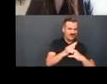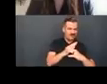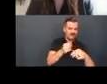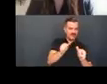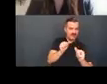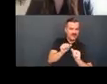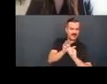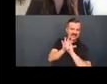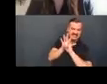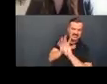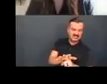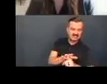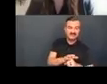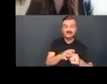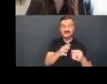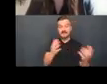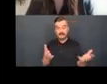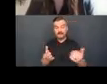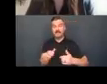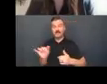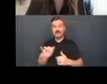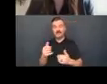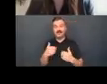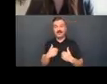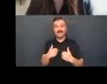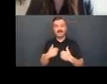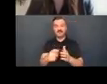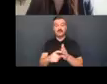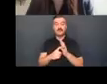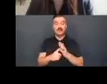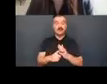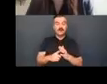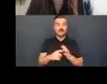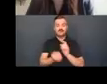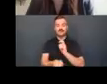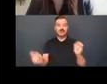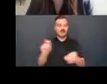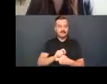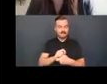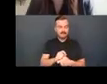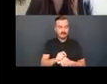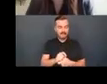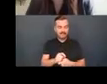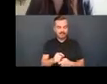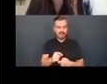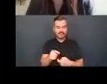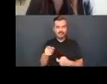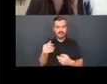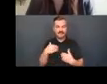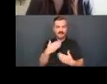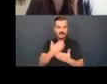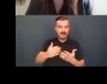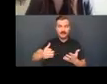and the transformation of mutually, and requiring the transformation of mutually informing logics of